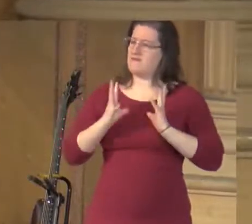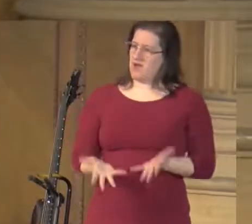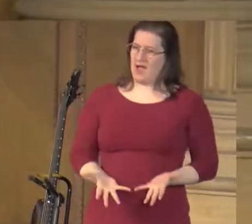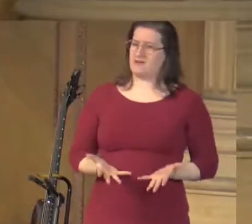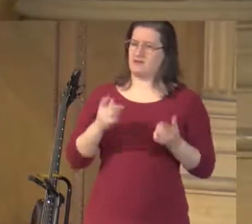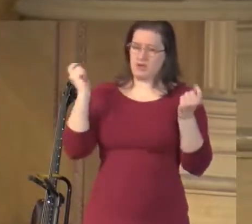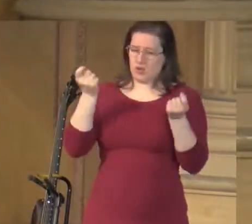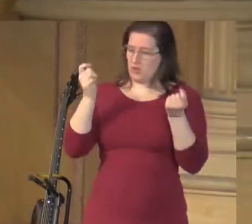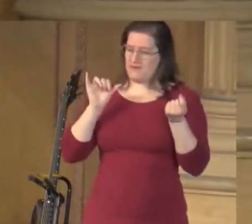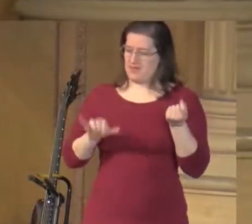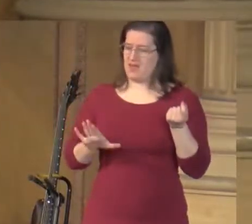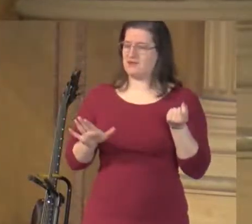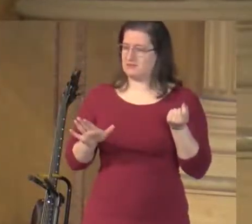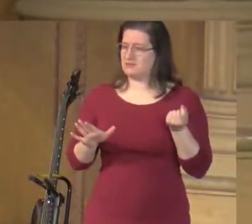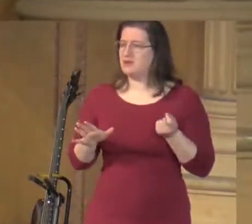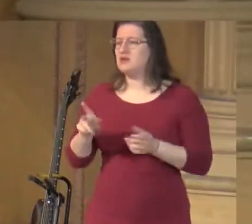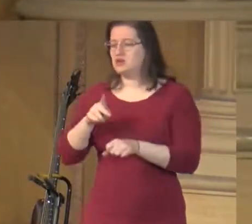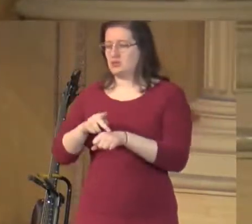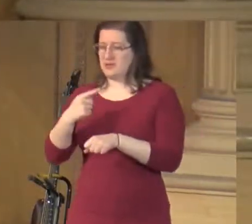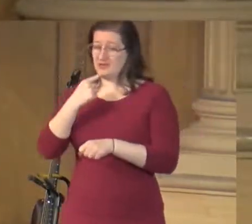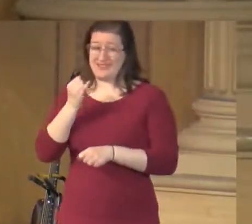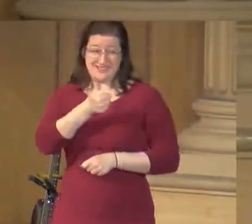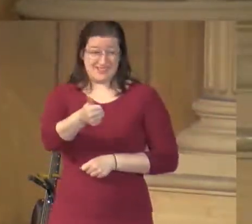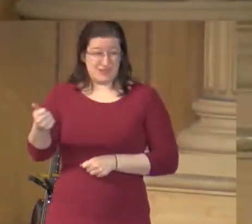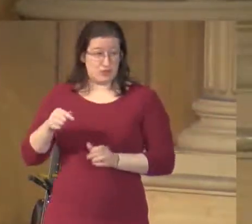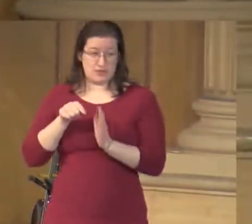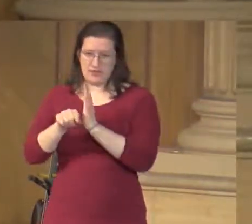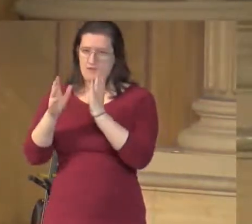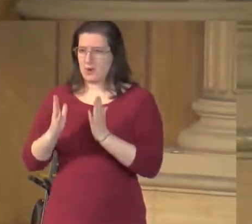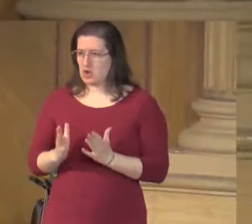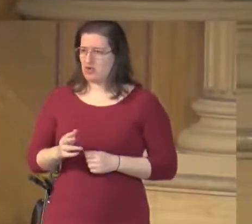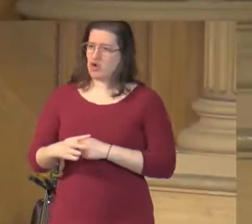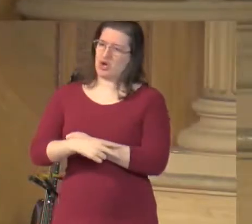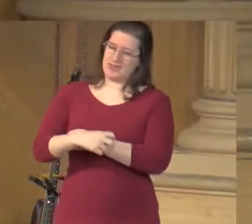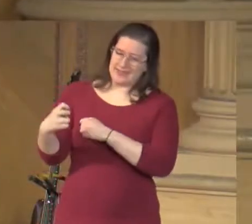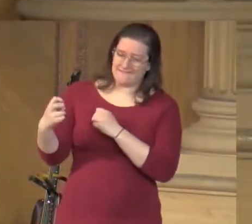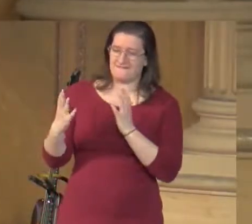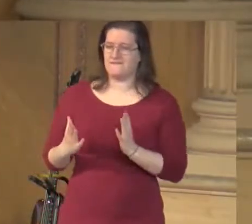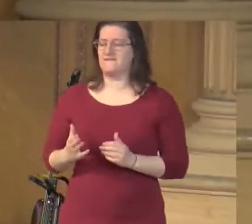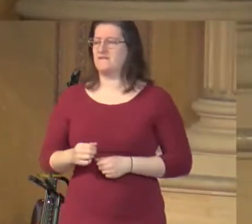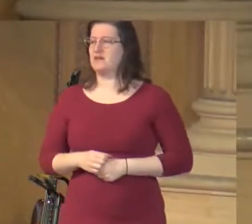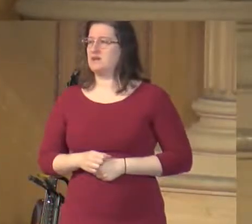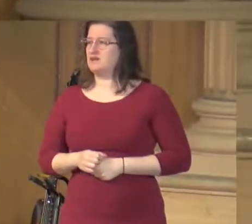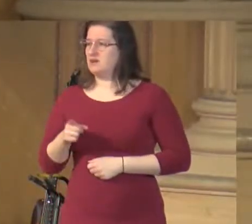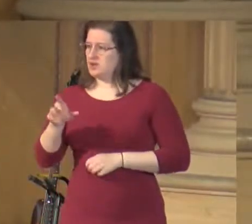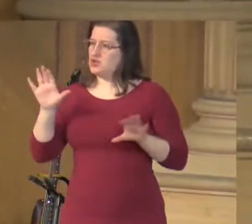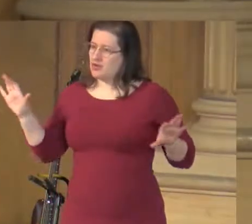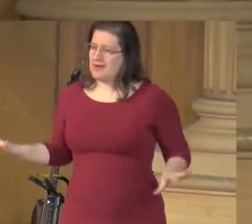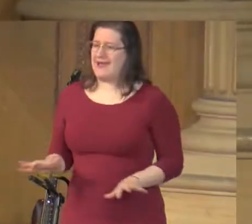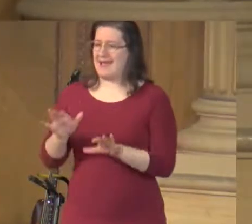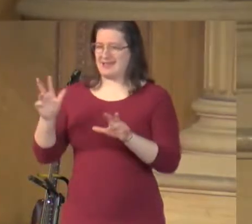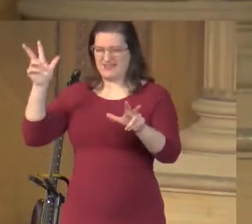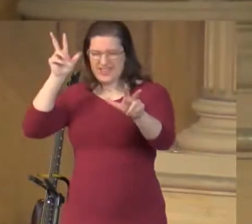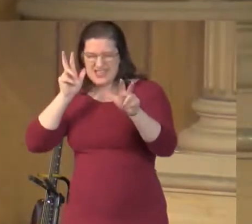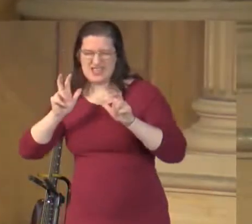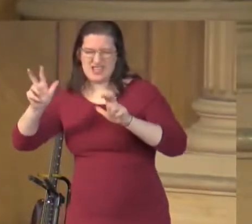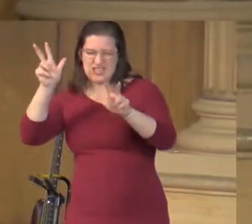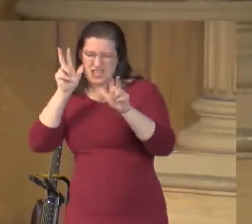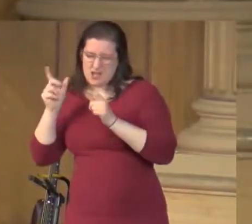So at first he says some obvious things. I mean, if you are a murderer or you're a thief or you're actively doing evil,